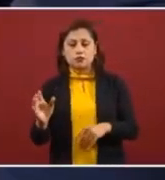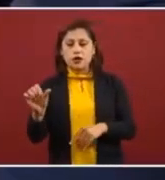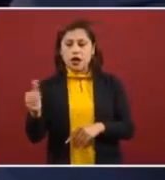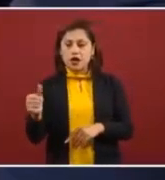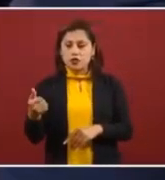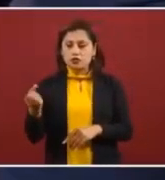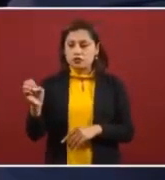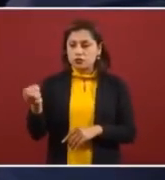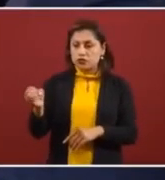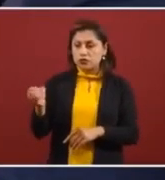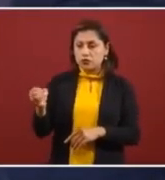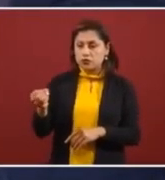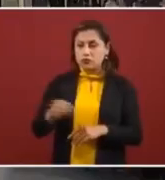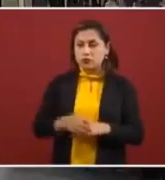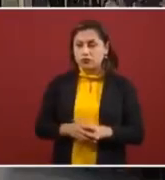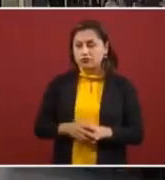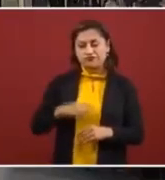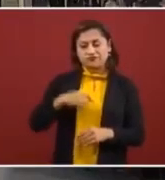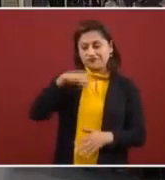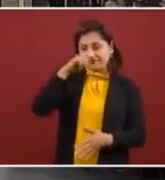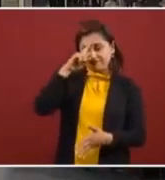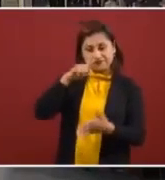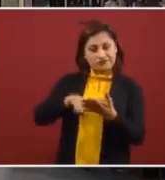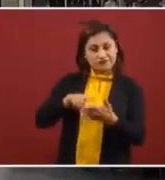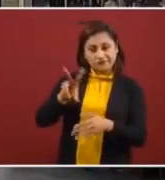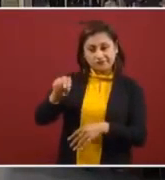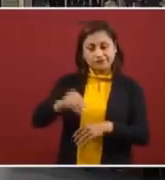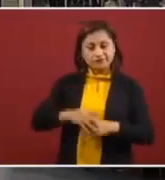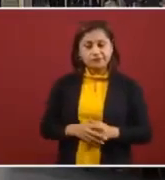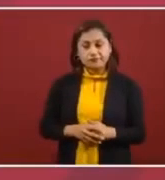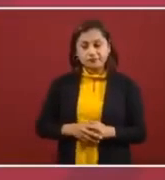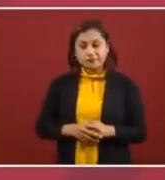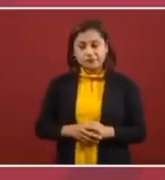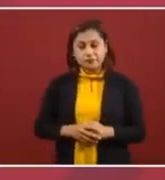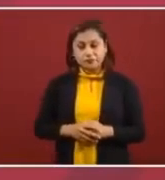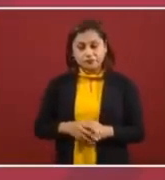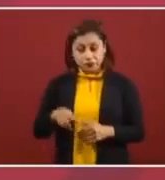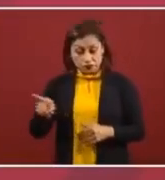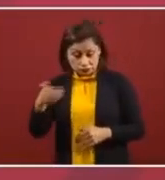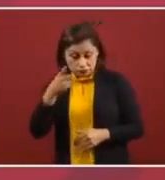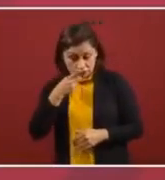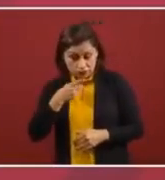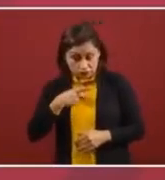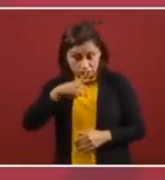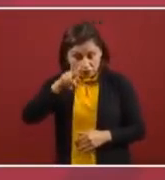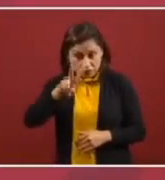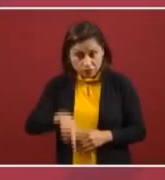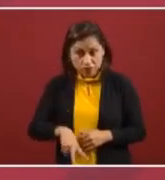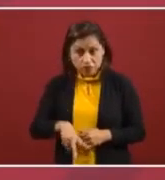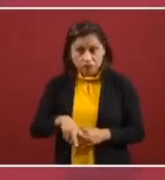August and October. He says, I don't think so. If it is in that way,